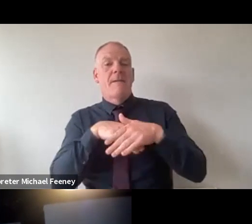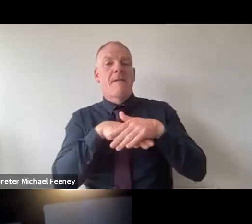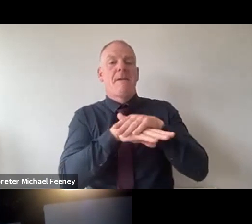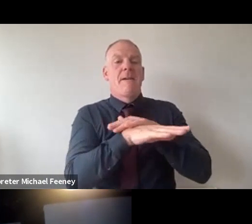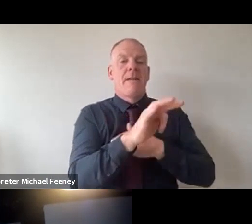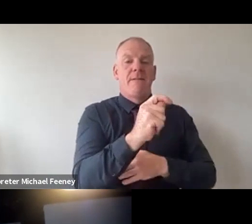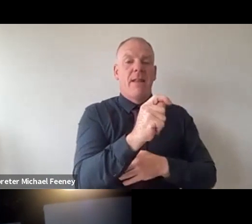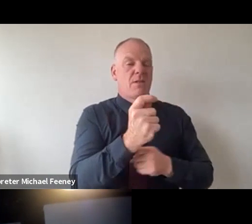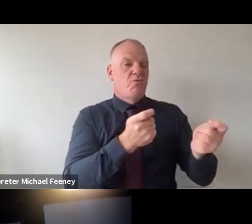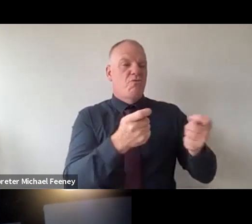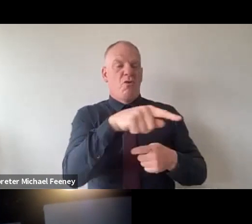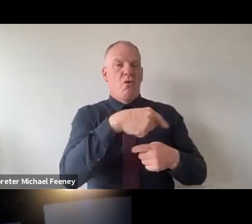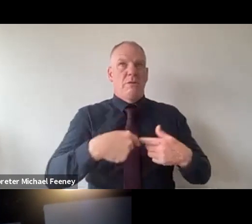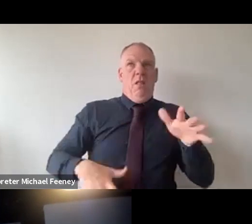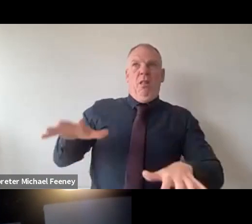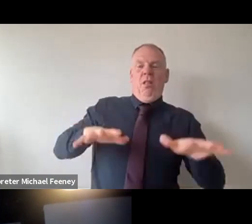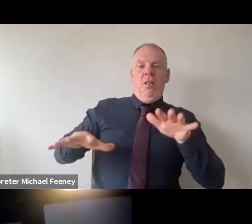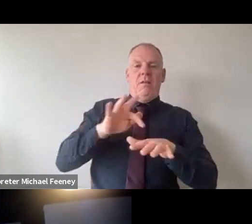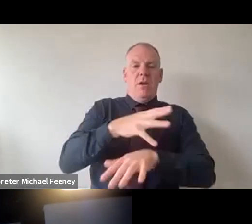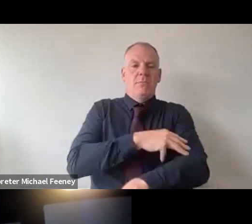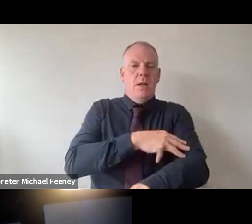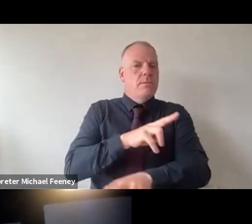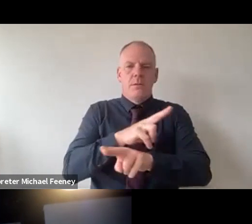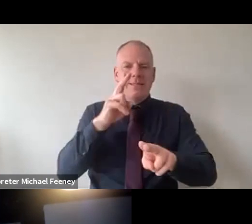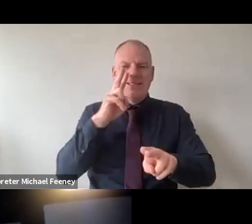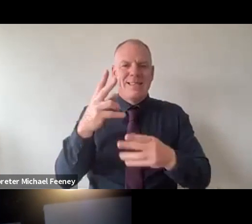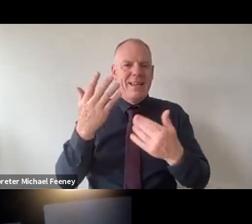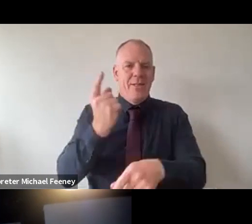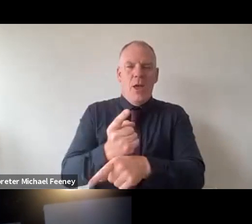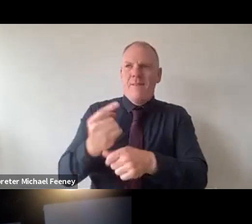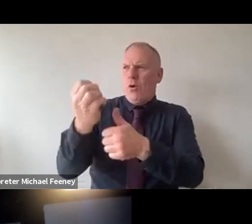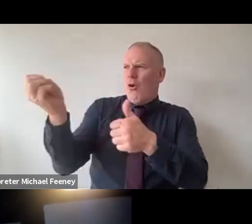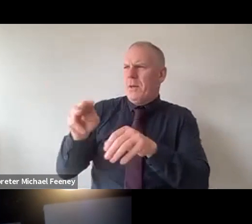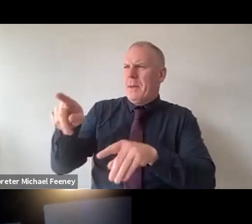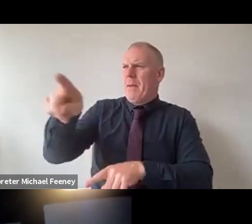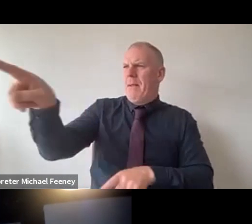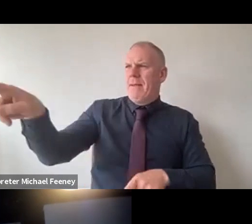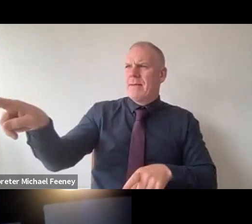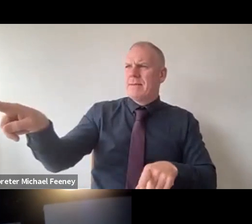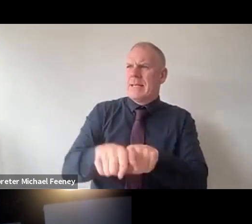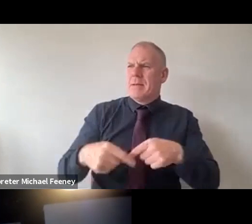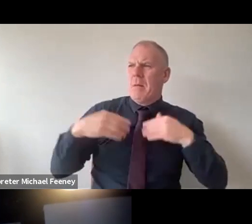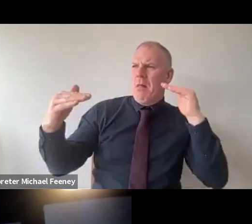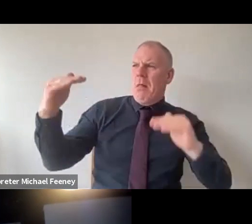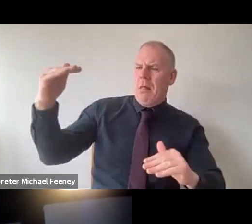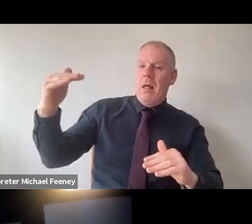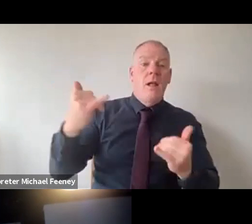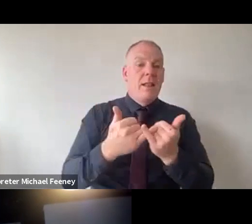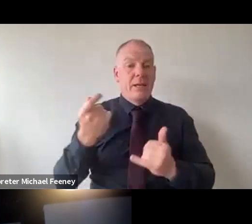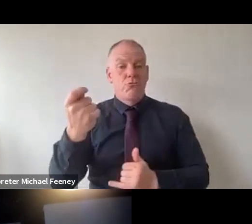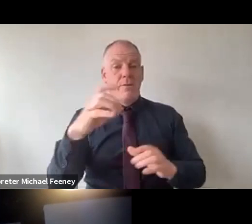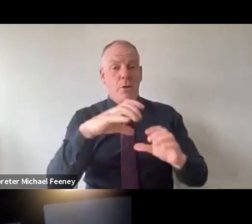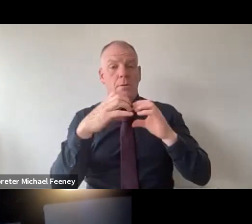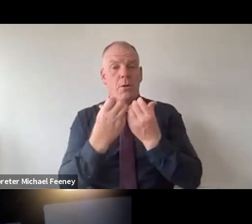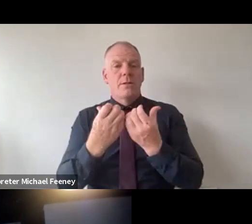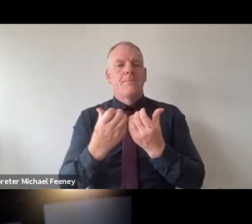and treat us. And the way you wouldn't see that treatment towards other people, like say the traveller community, certain